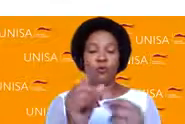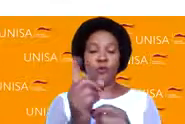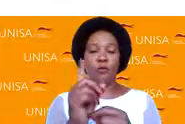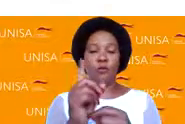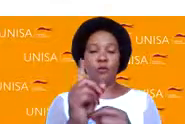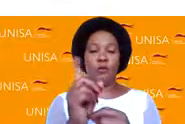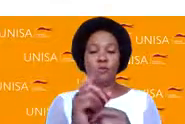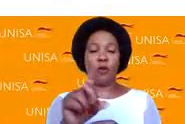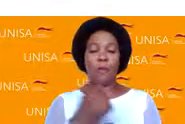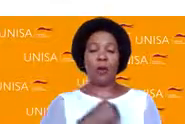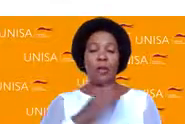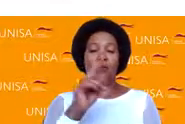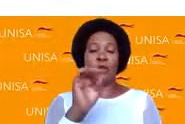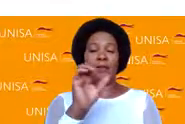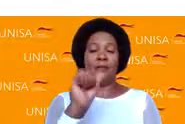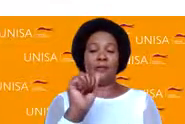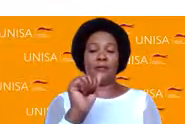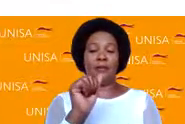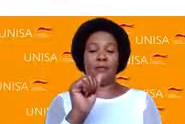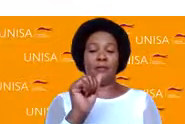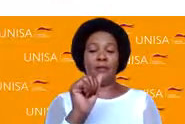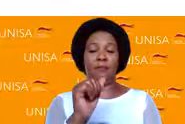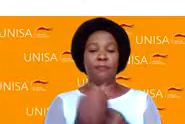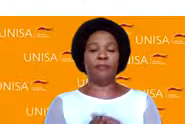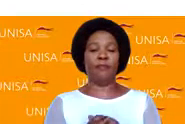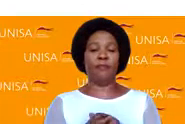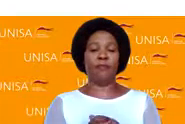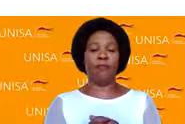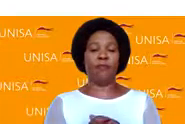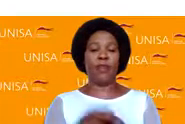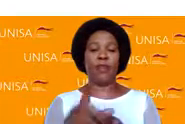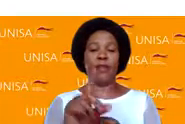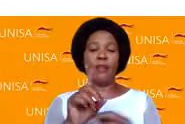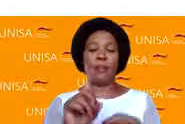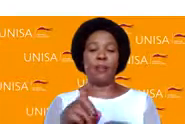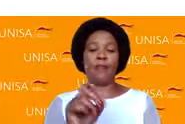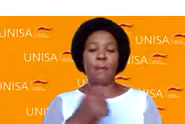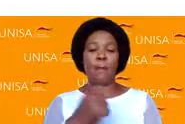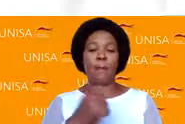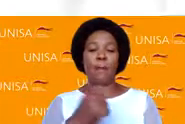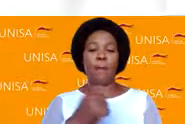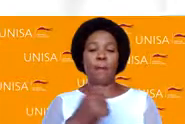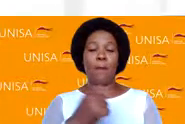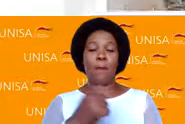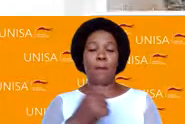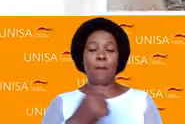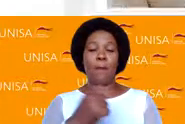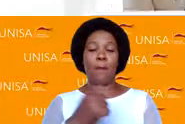into myUnisa. We'll click on myModules 2022.